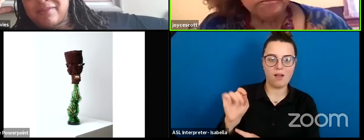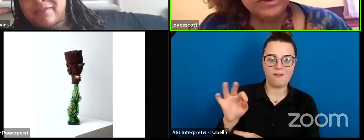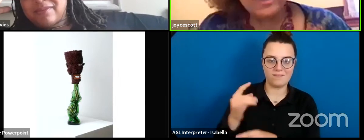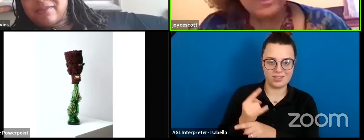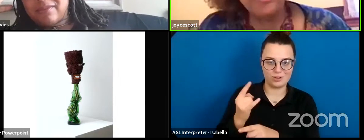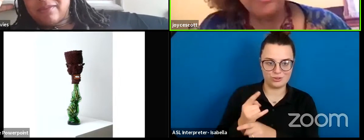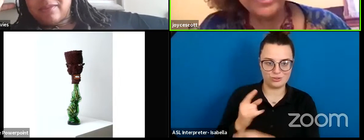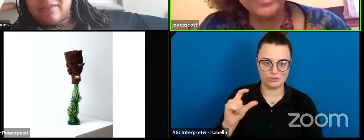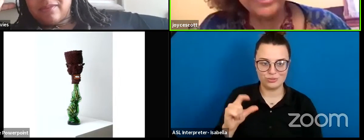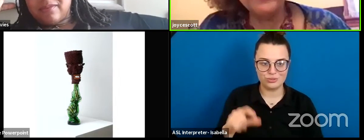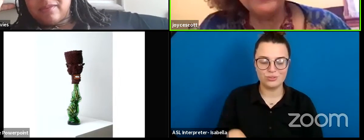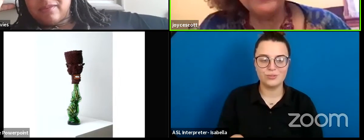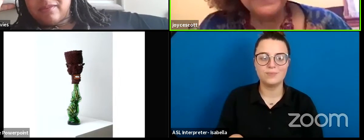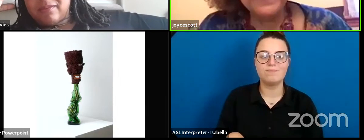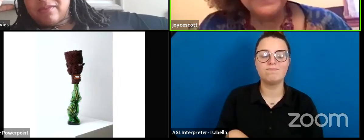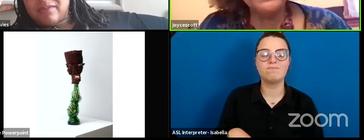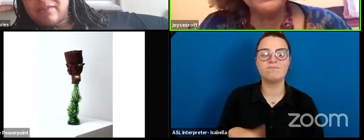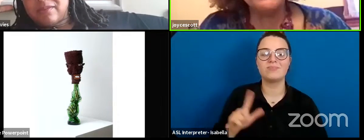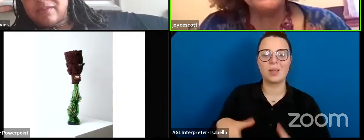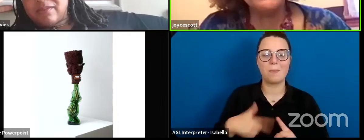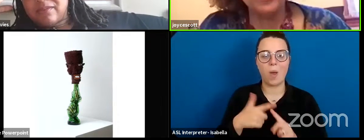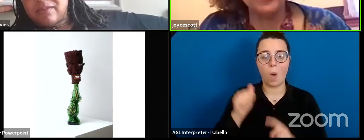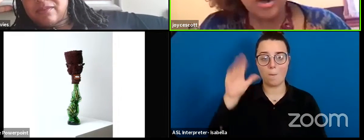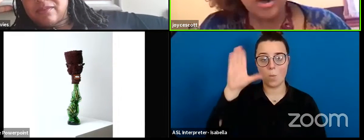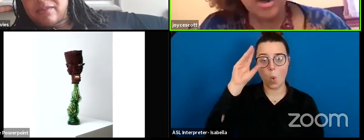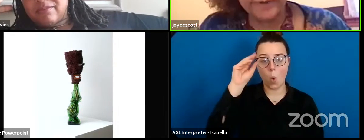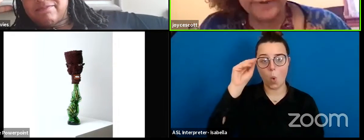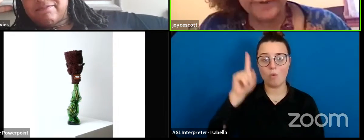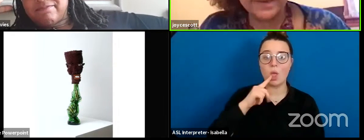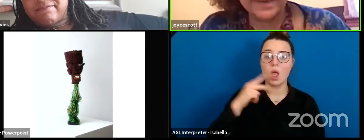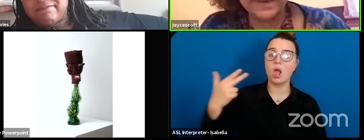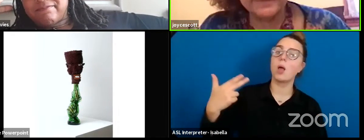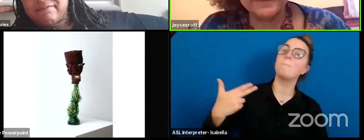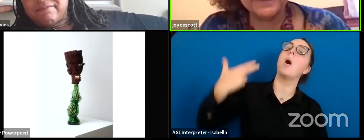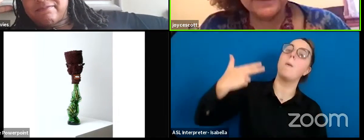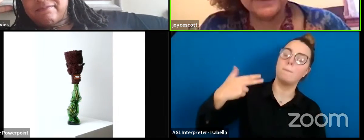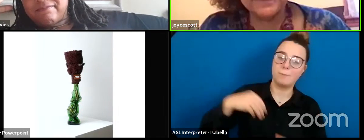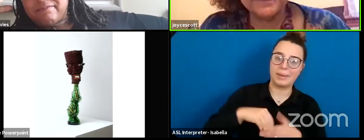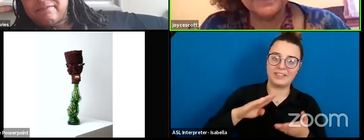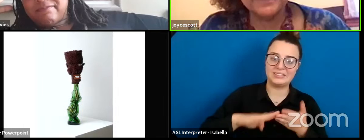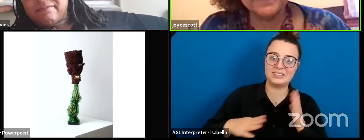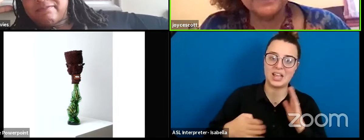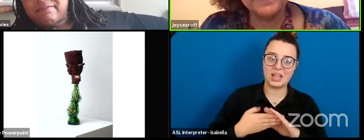It's about a boy who's having his head blown off in the city.